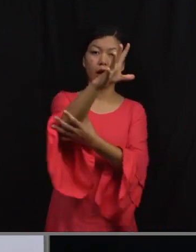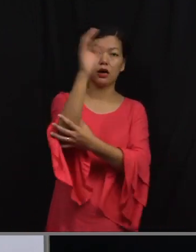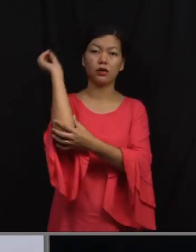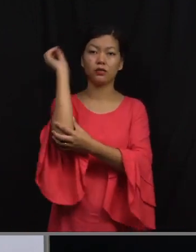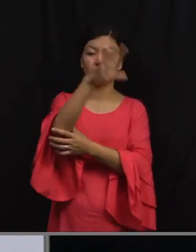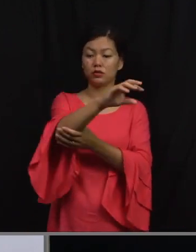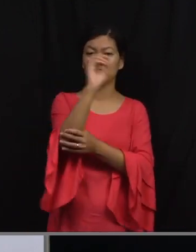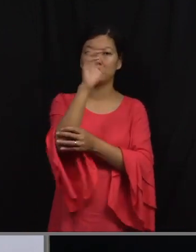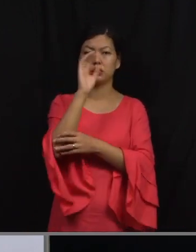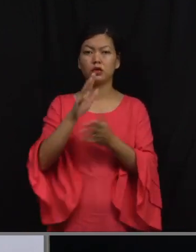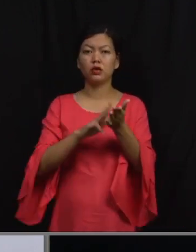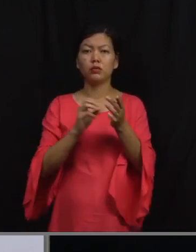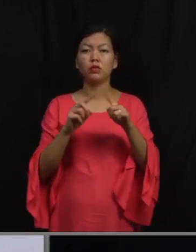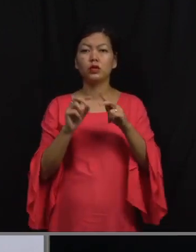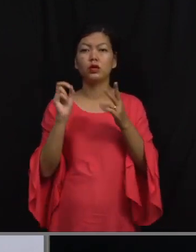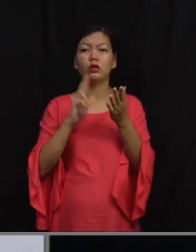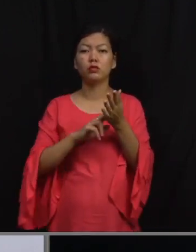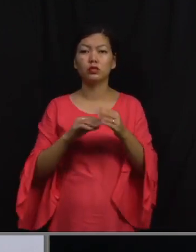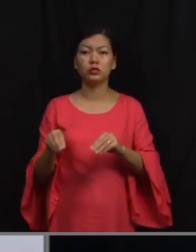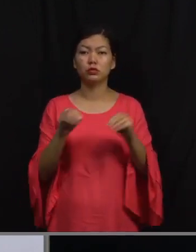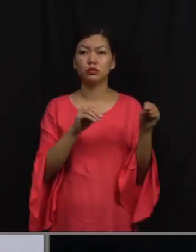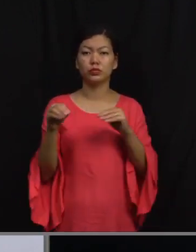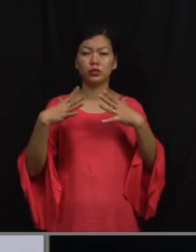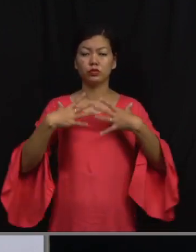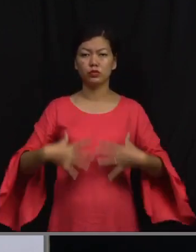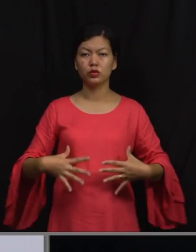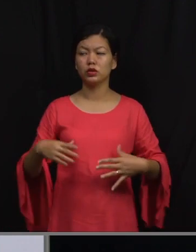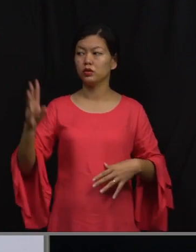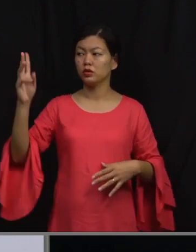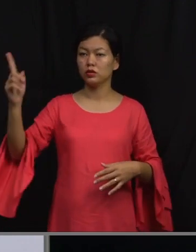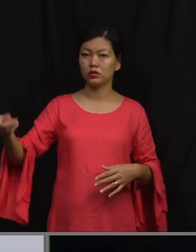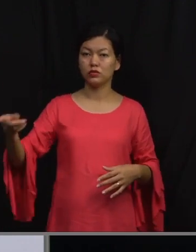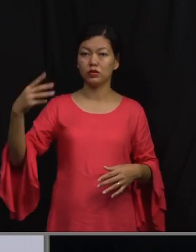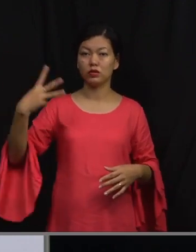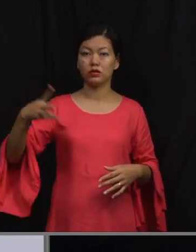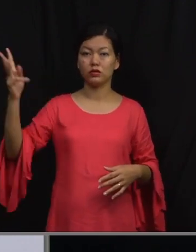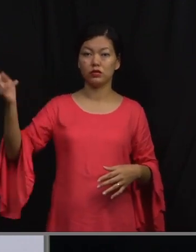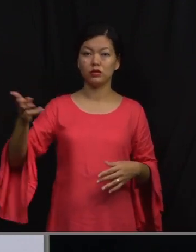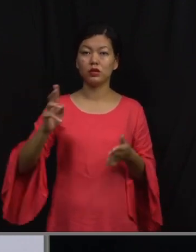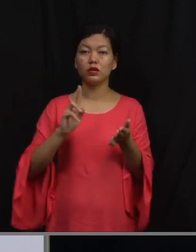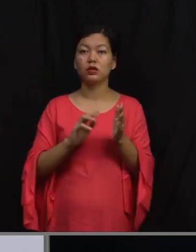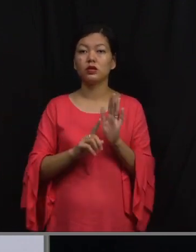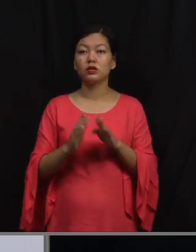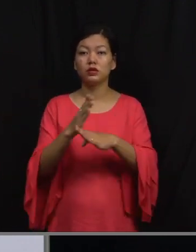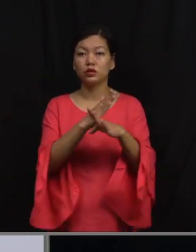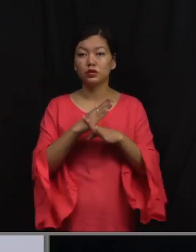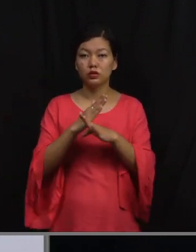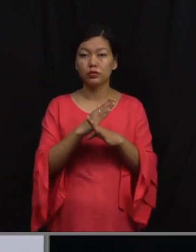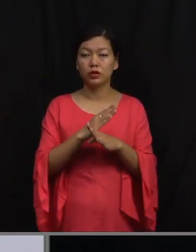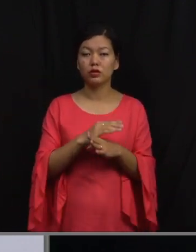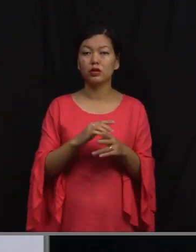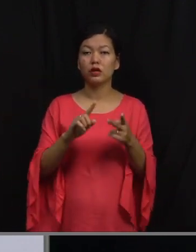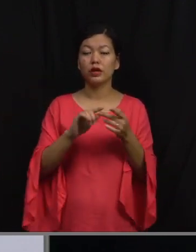can understand by these 3 equation of motion, which is given by Newton's, which is given by Sir Isaac